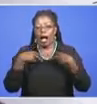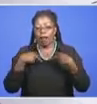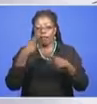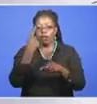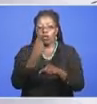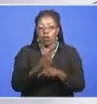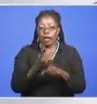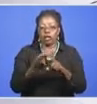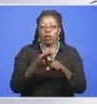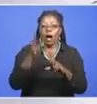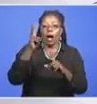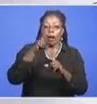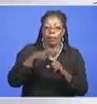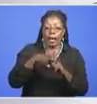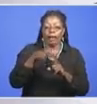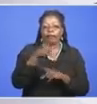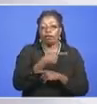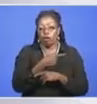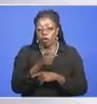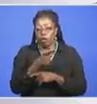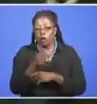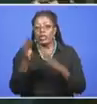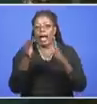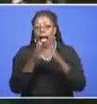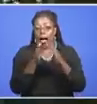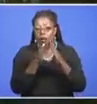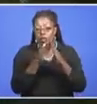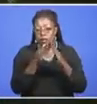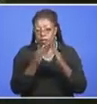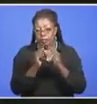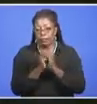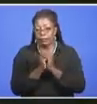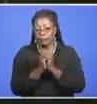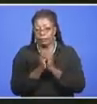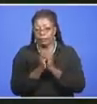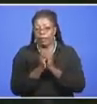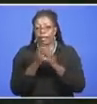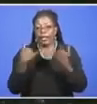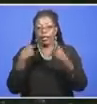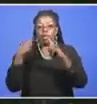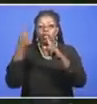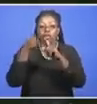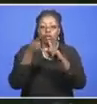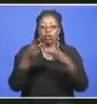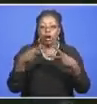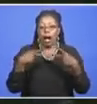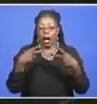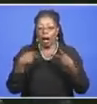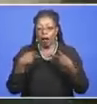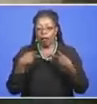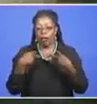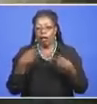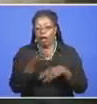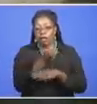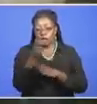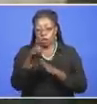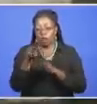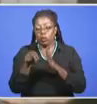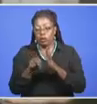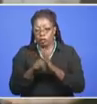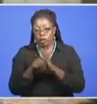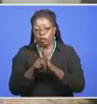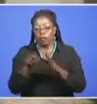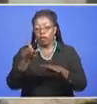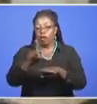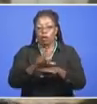has the right to apply for those houses. Bethel says the objective is to find a humane solution to a vexing